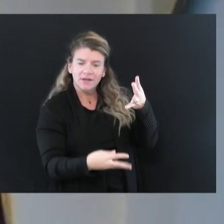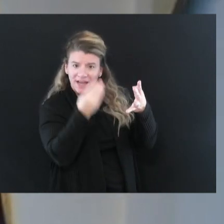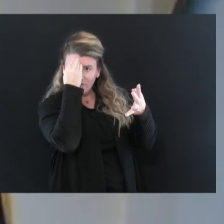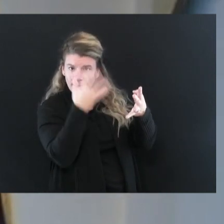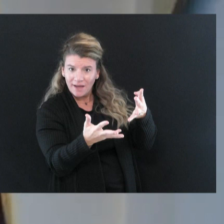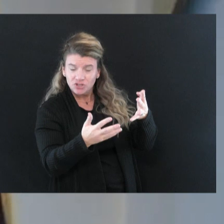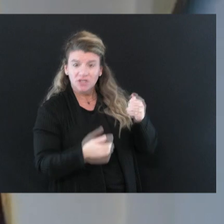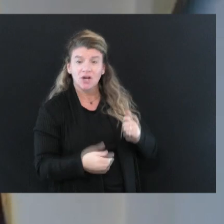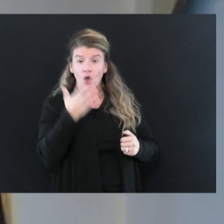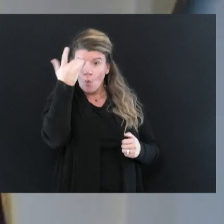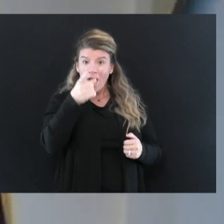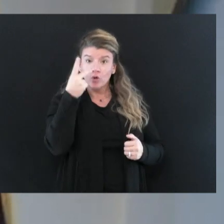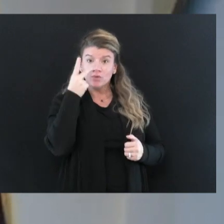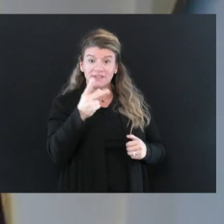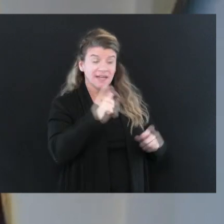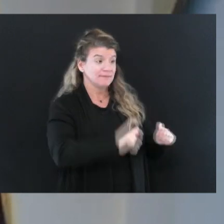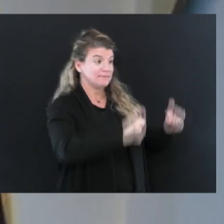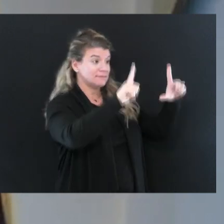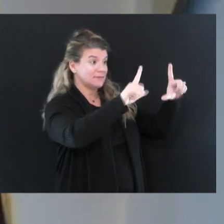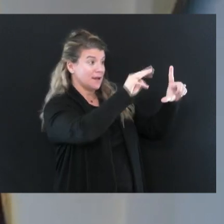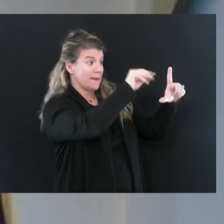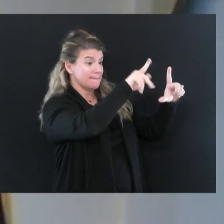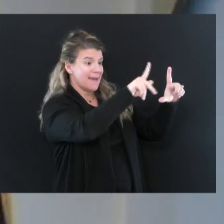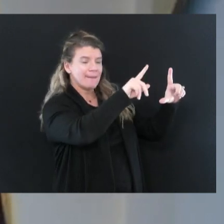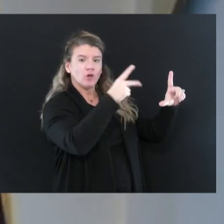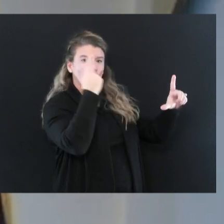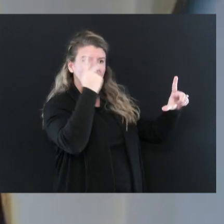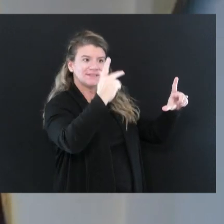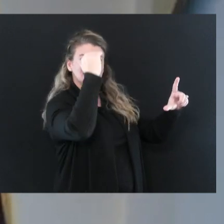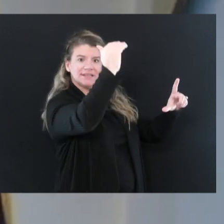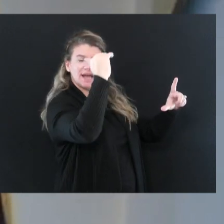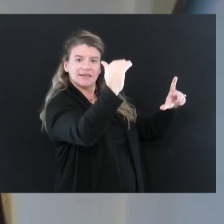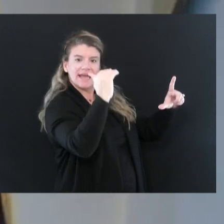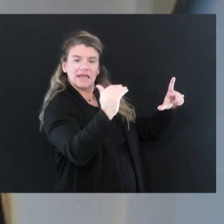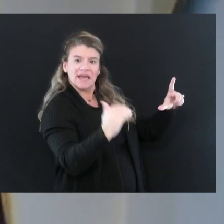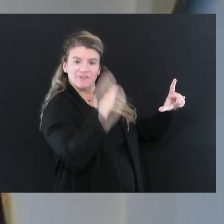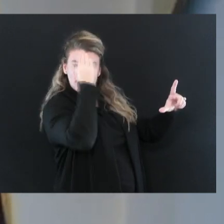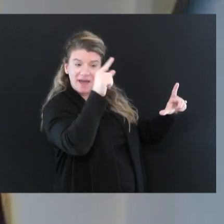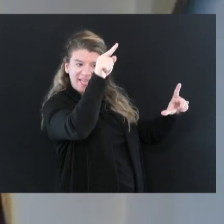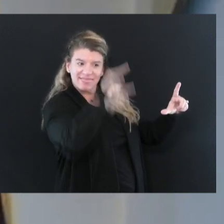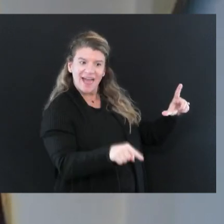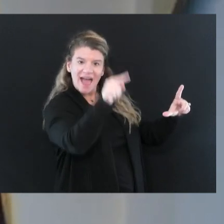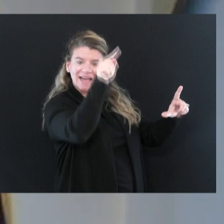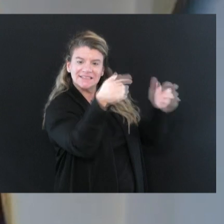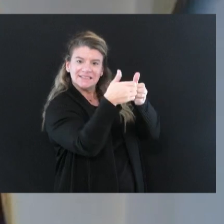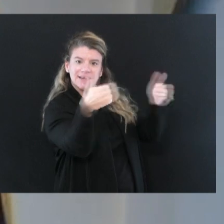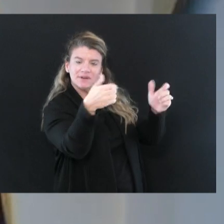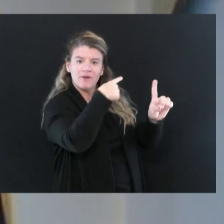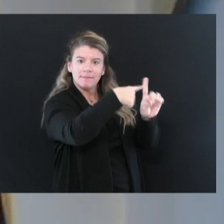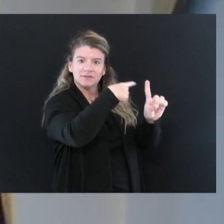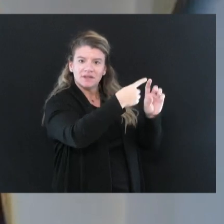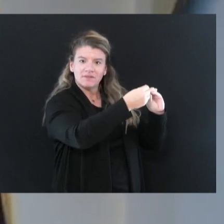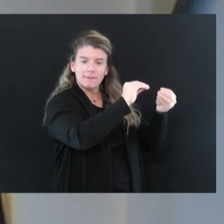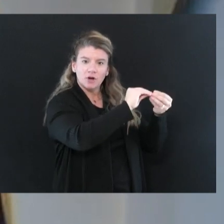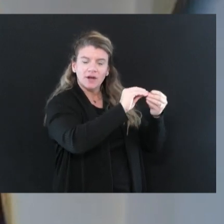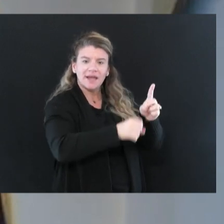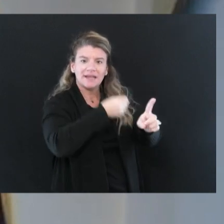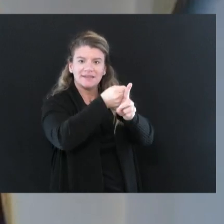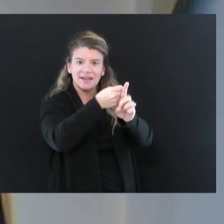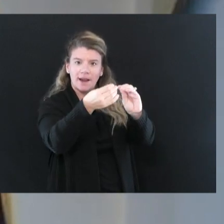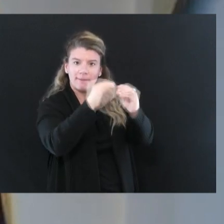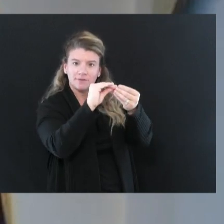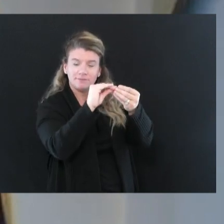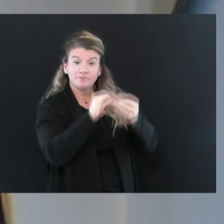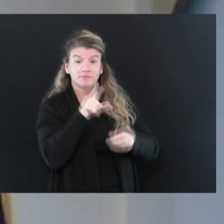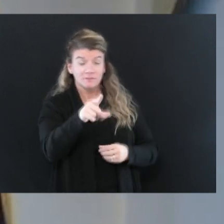data beside the map is so that you can look at incident rates separately from positivity rates. And if you look at Cabell,